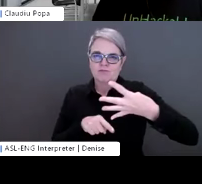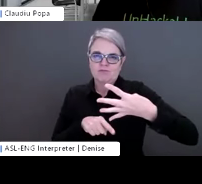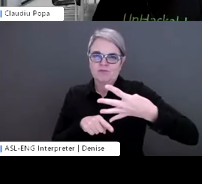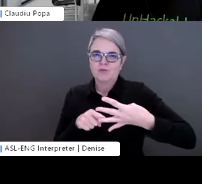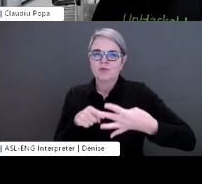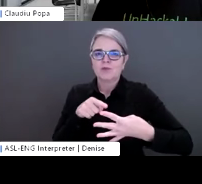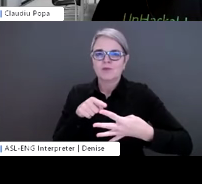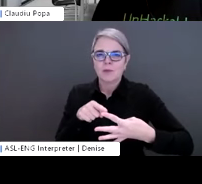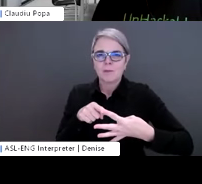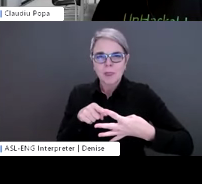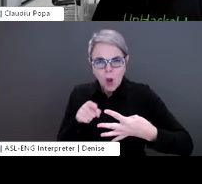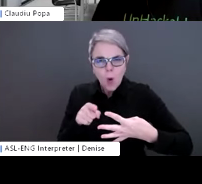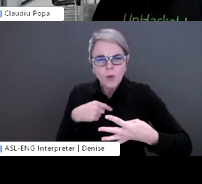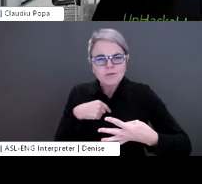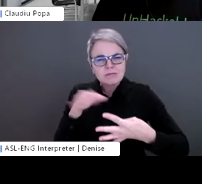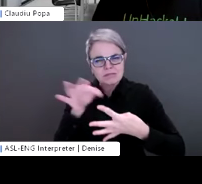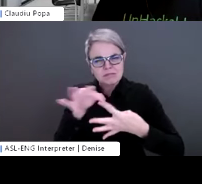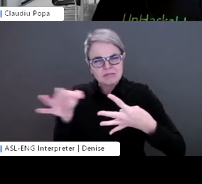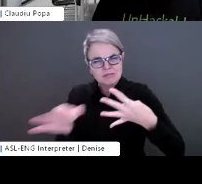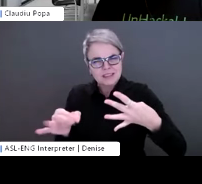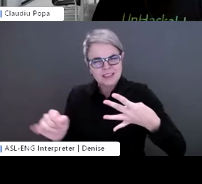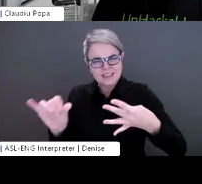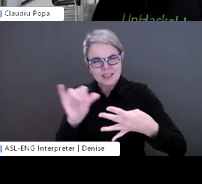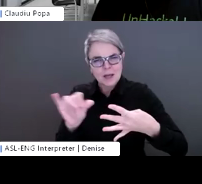twice. Share what I learned with others,